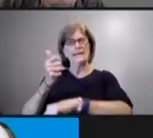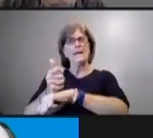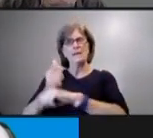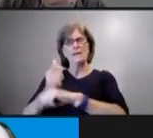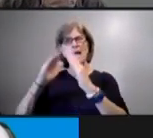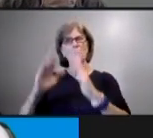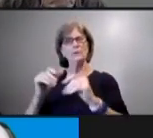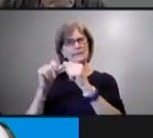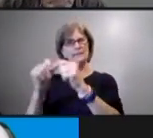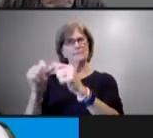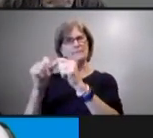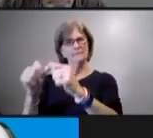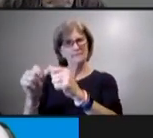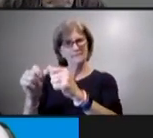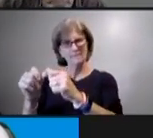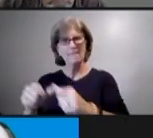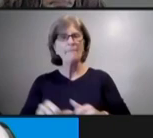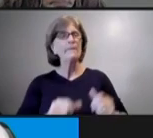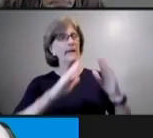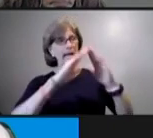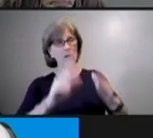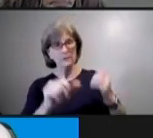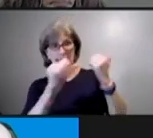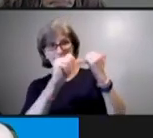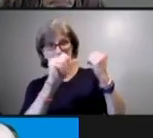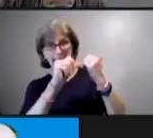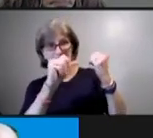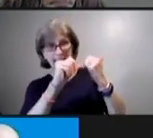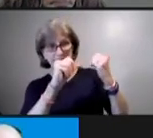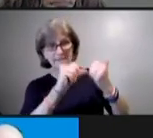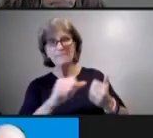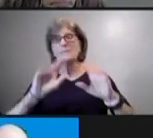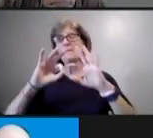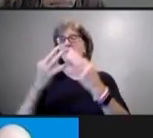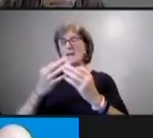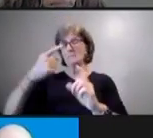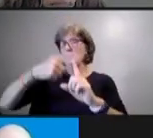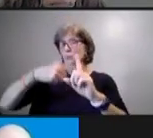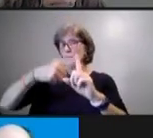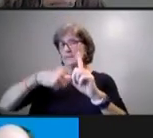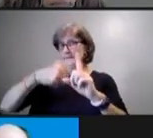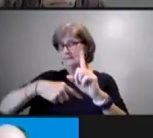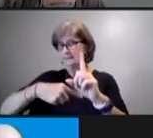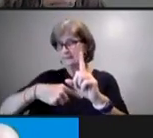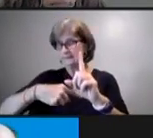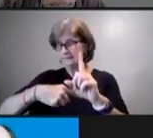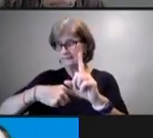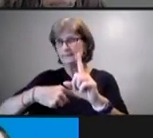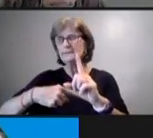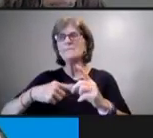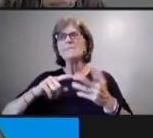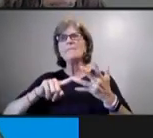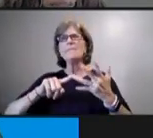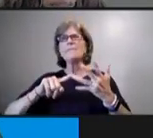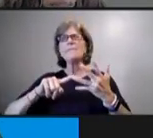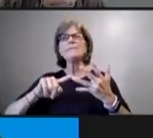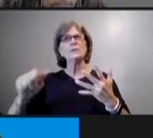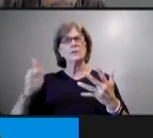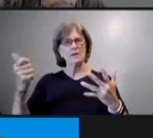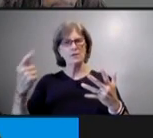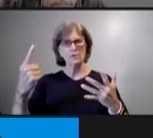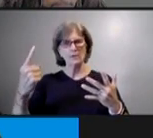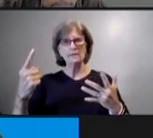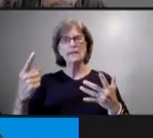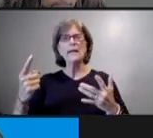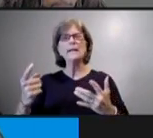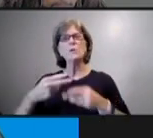funds, as well as Housing Assistance Program dollars, Family Rental Assistance Program dollars. There's another fund called Hello